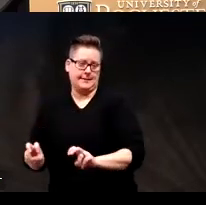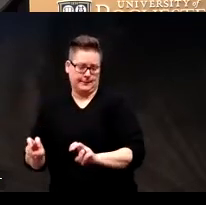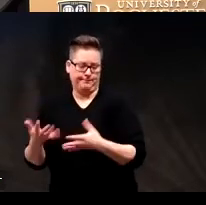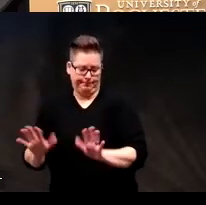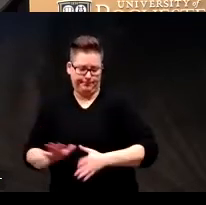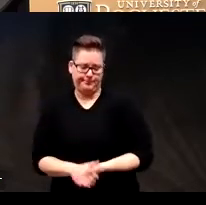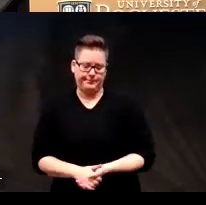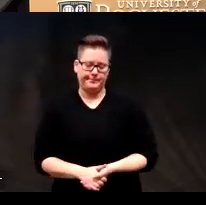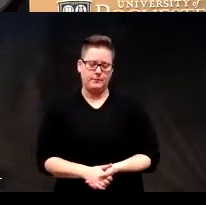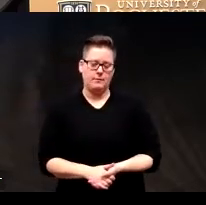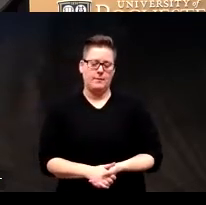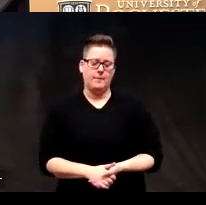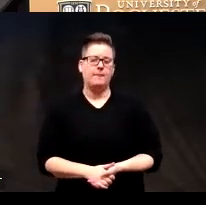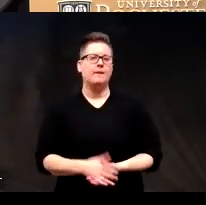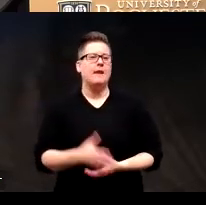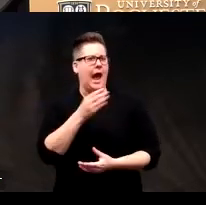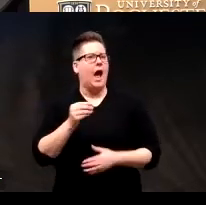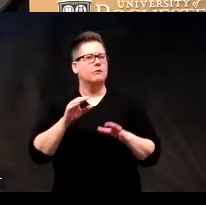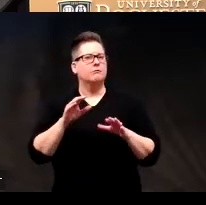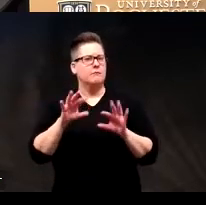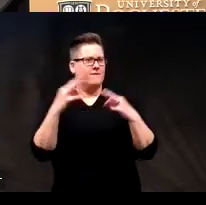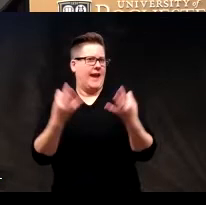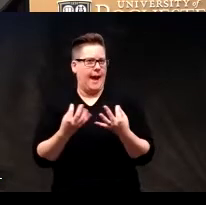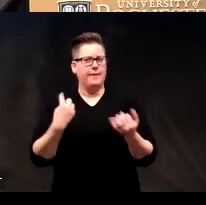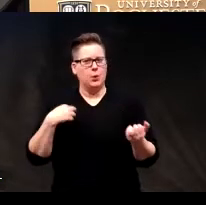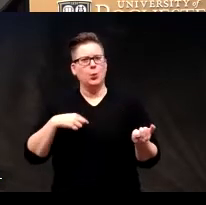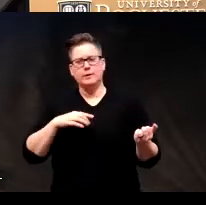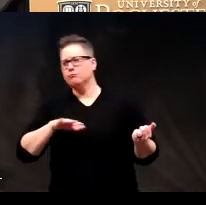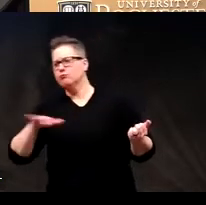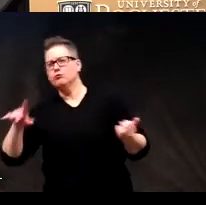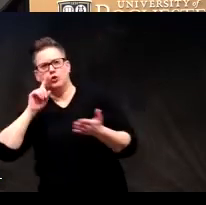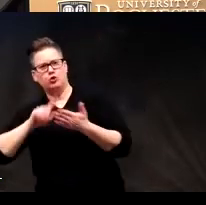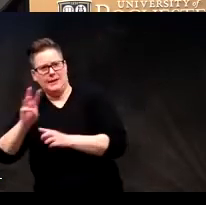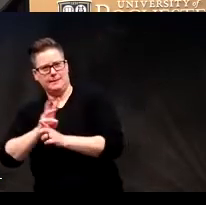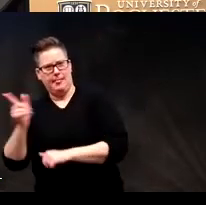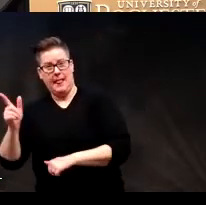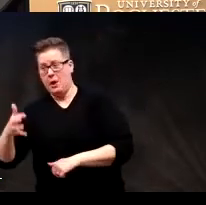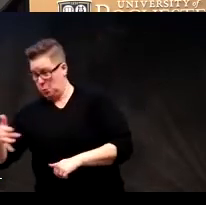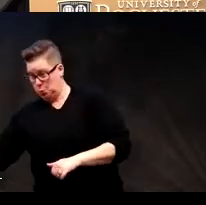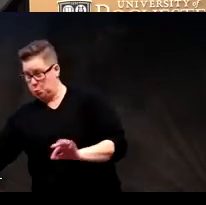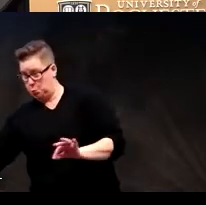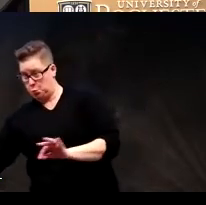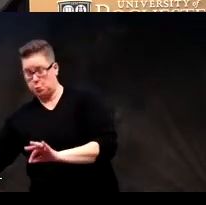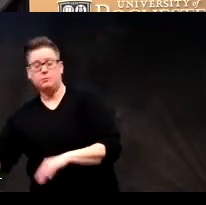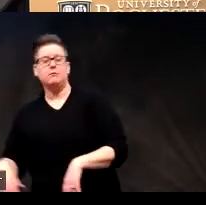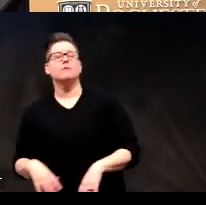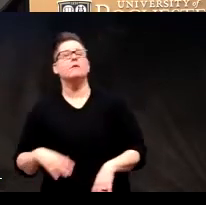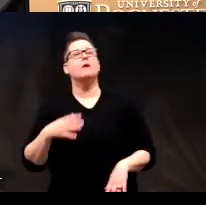phase. And we follow up with the families 6 months later. And the reason